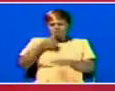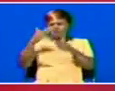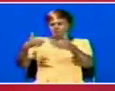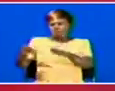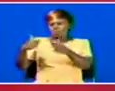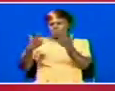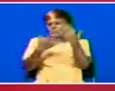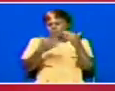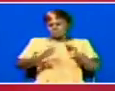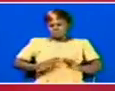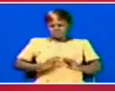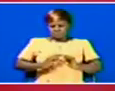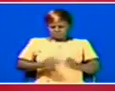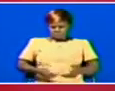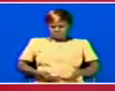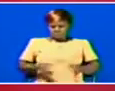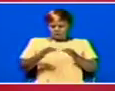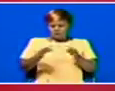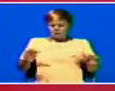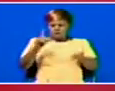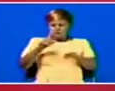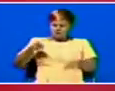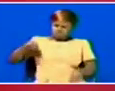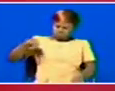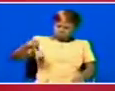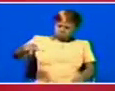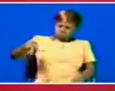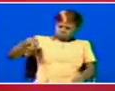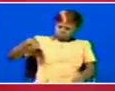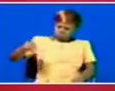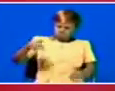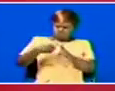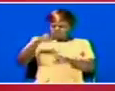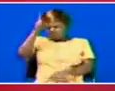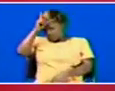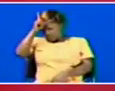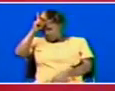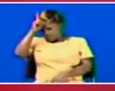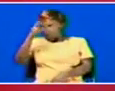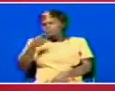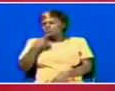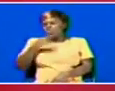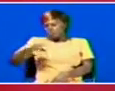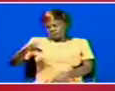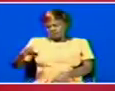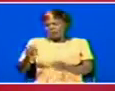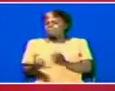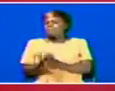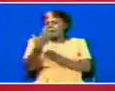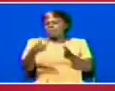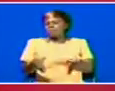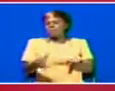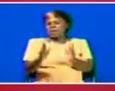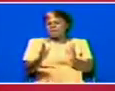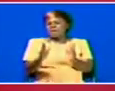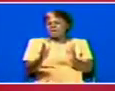losing expectant mothers and their babies due to long distances to hospitals, some villages in Turkana County have devised ways of keeping